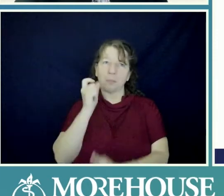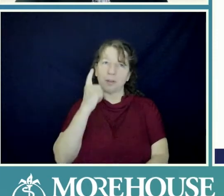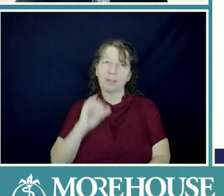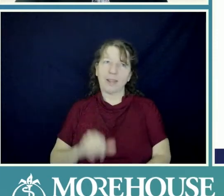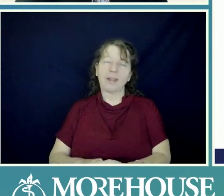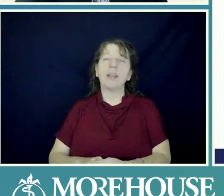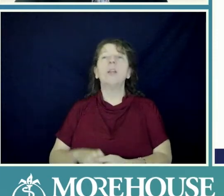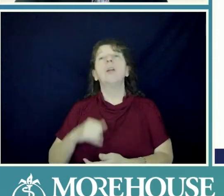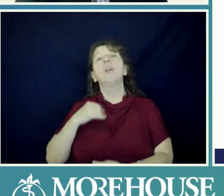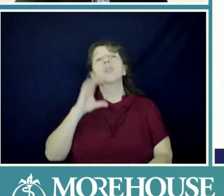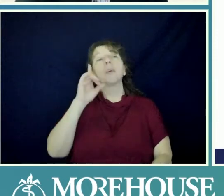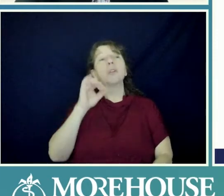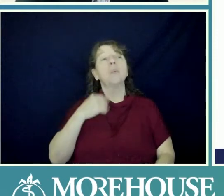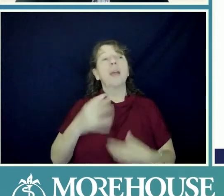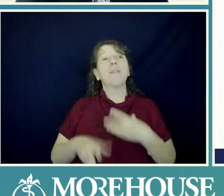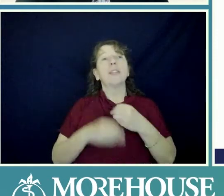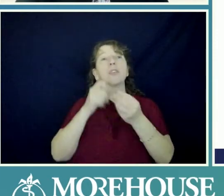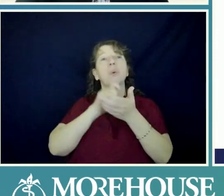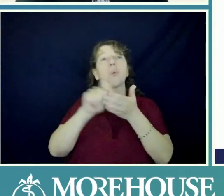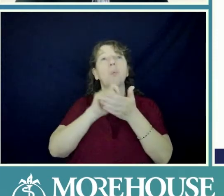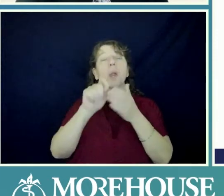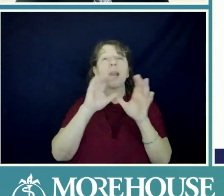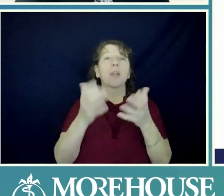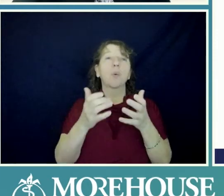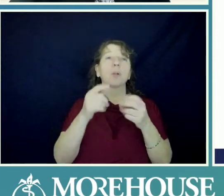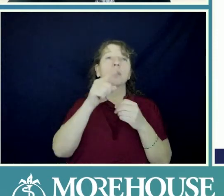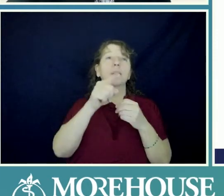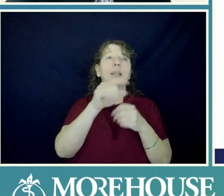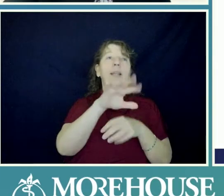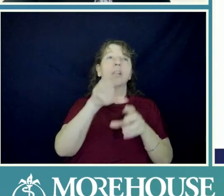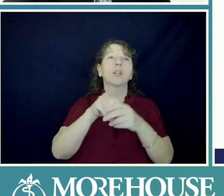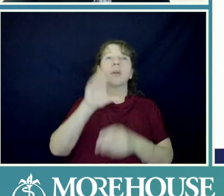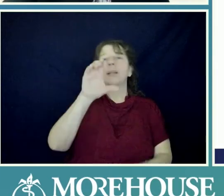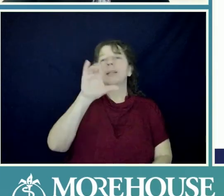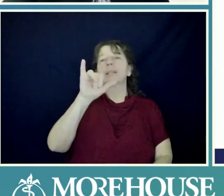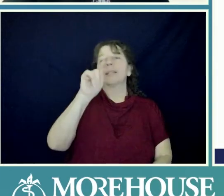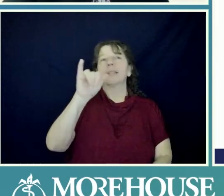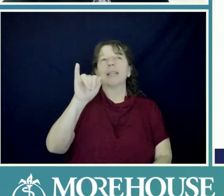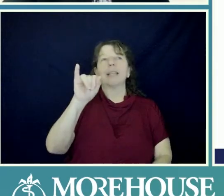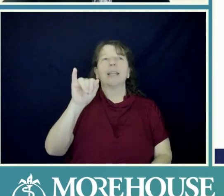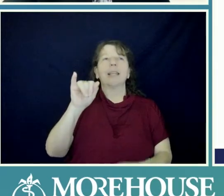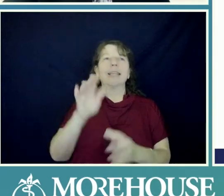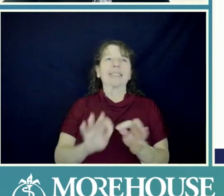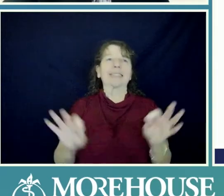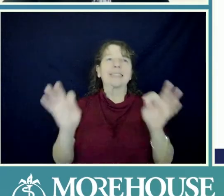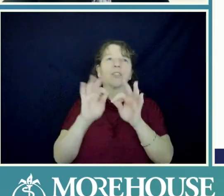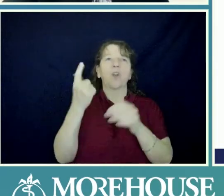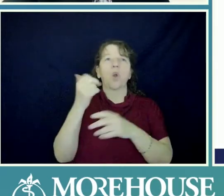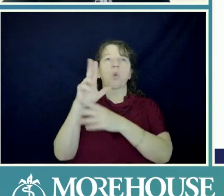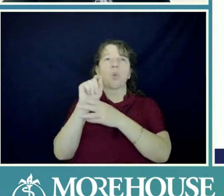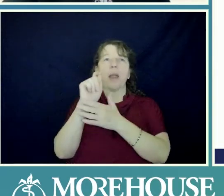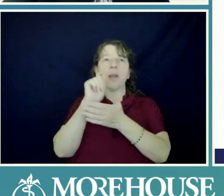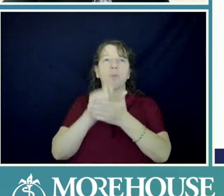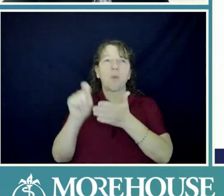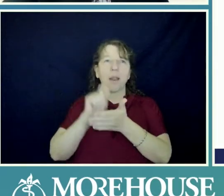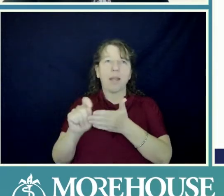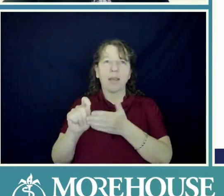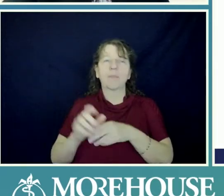additional writing courses, including the City Essentials of Grant Proposal Development, which is an